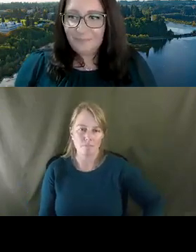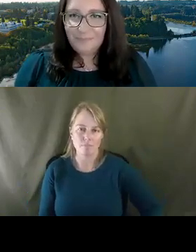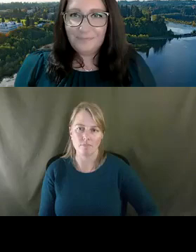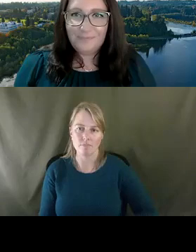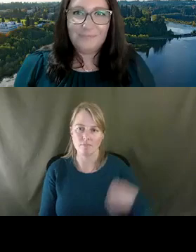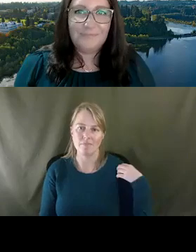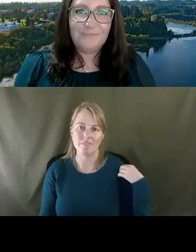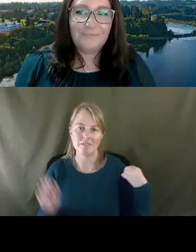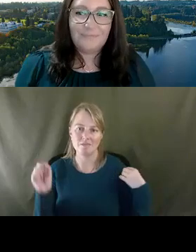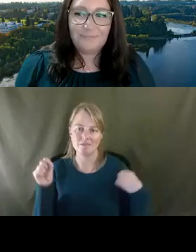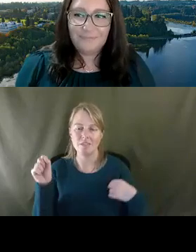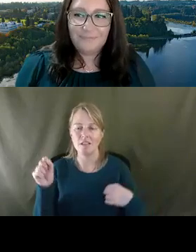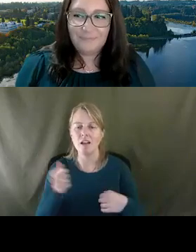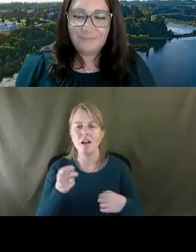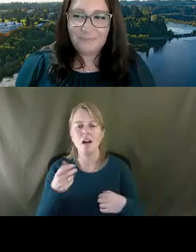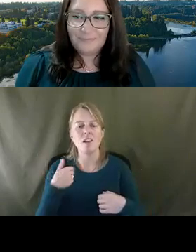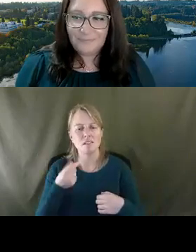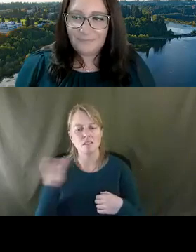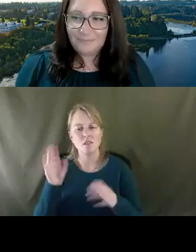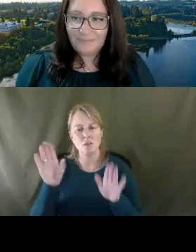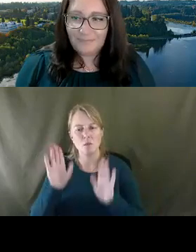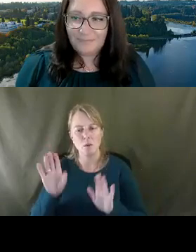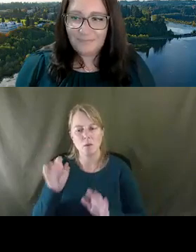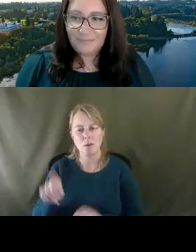You bet. So we've got some great questions here for you.